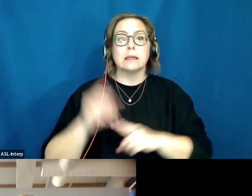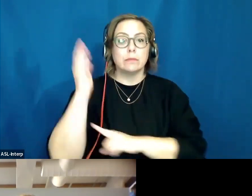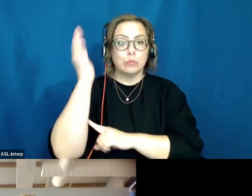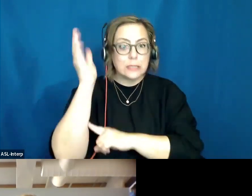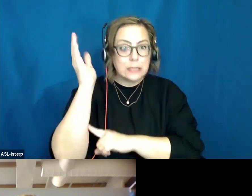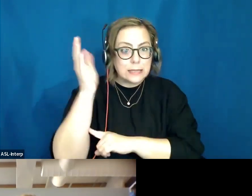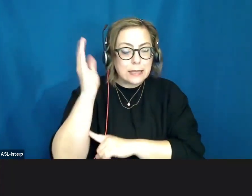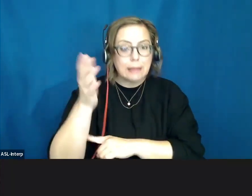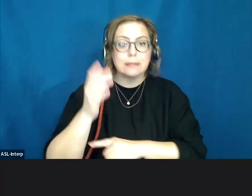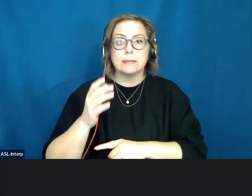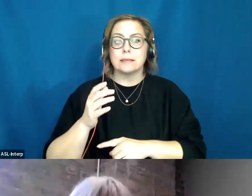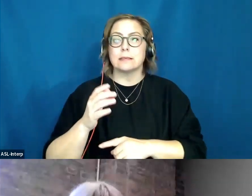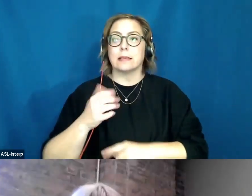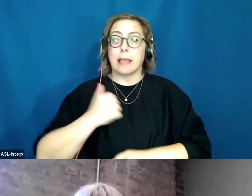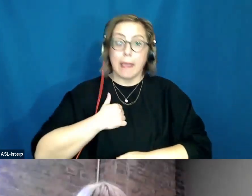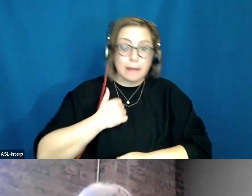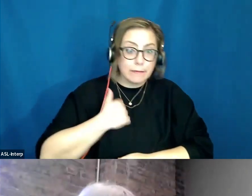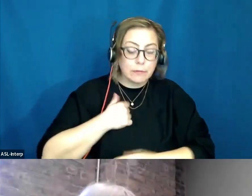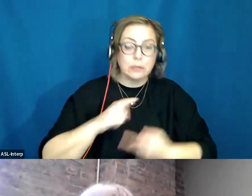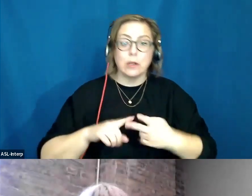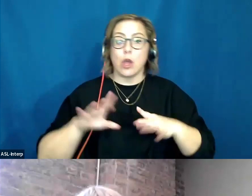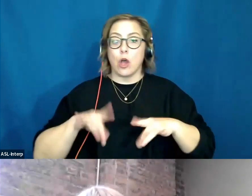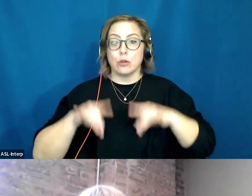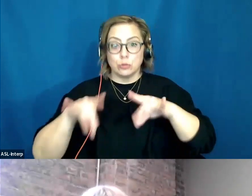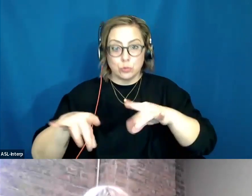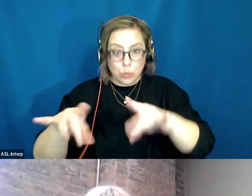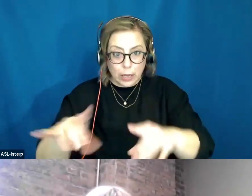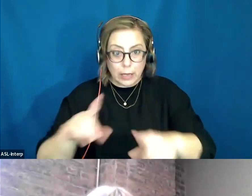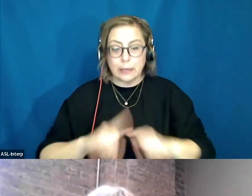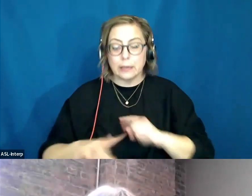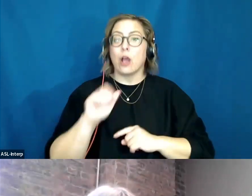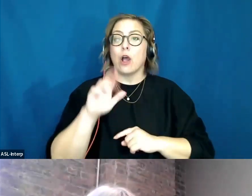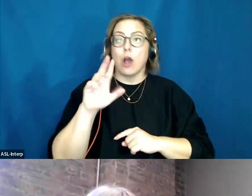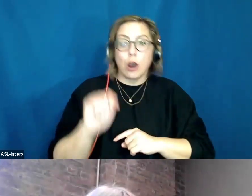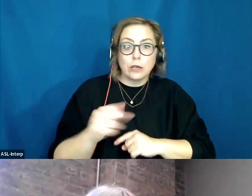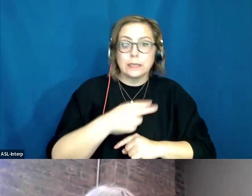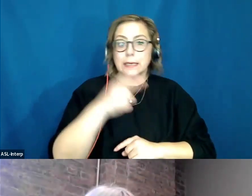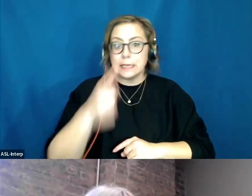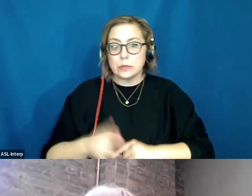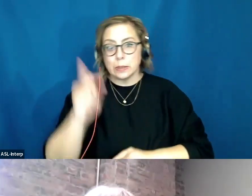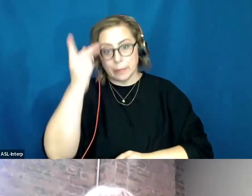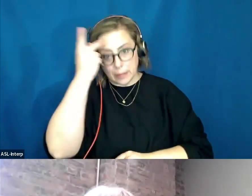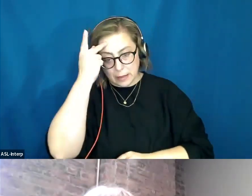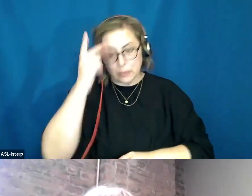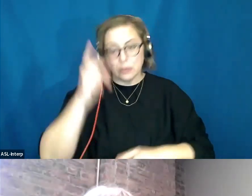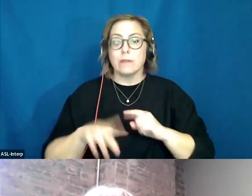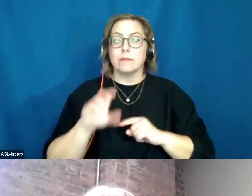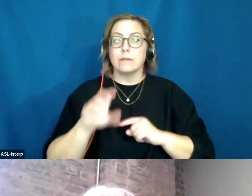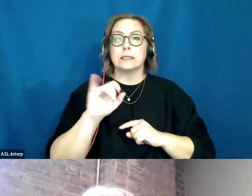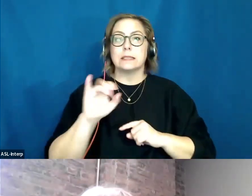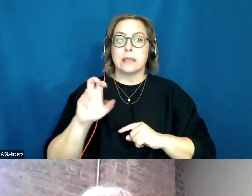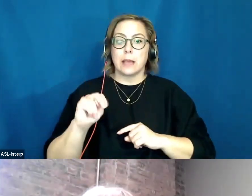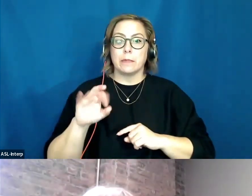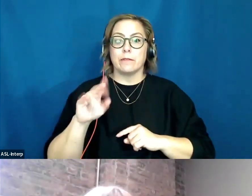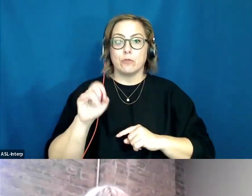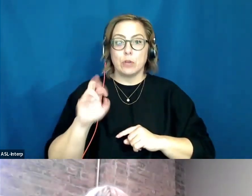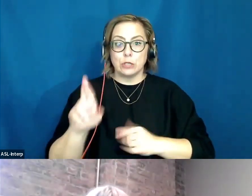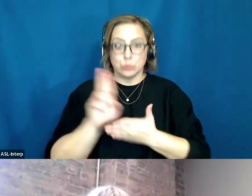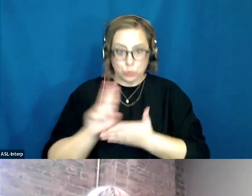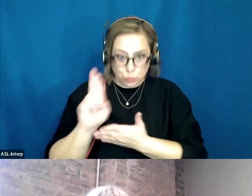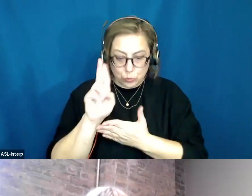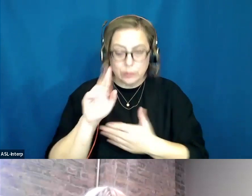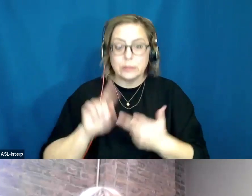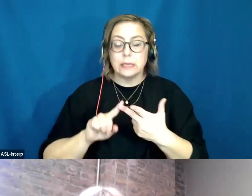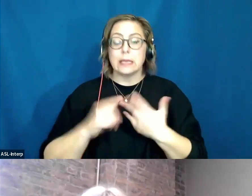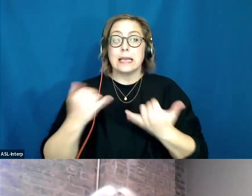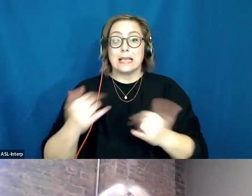and Australia. He holds a Bachelor of Arts in Canadian History and Political Science from Simon Fraser University, and has been in